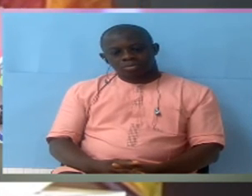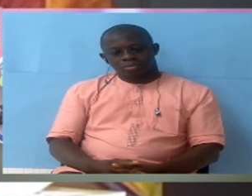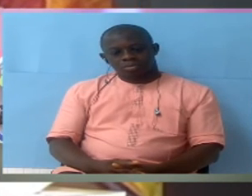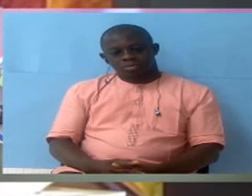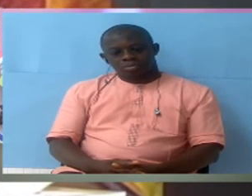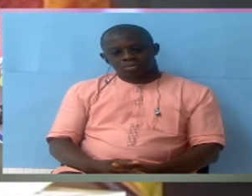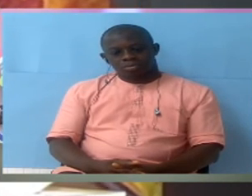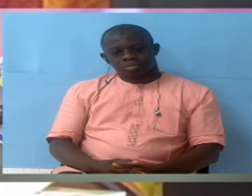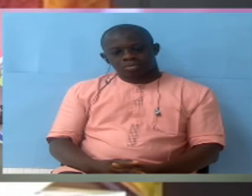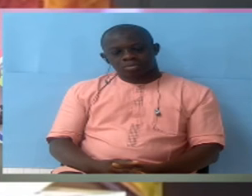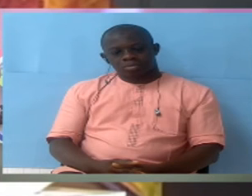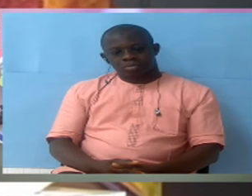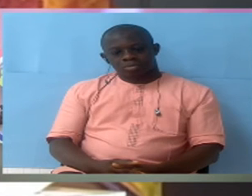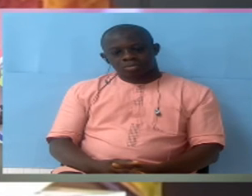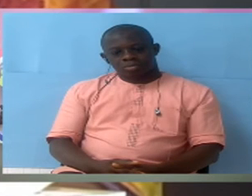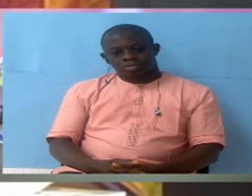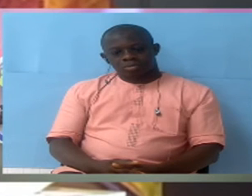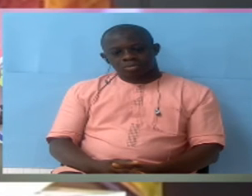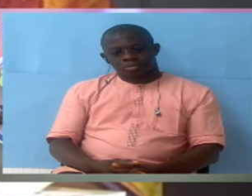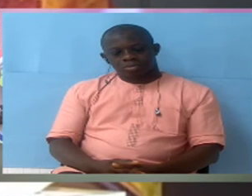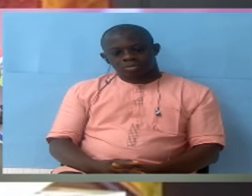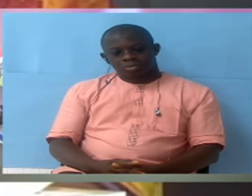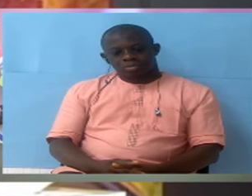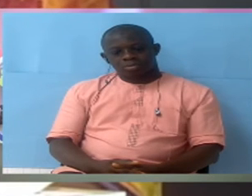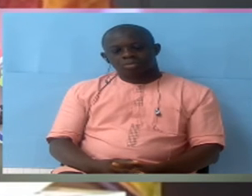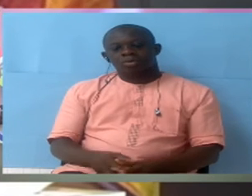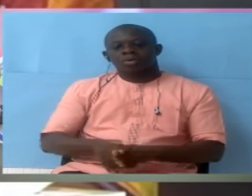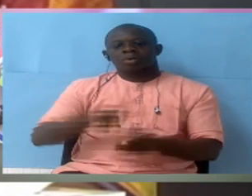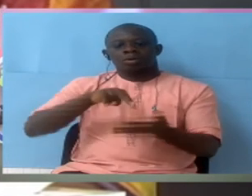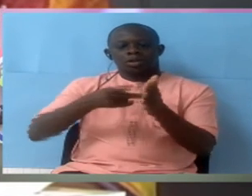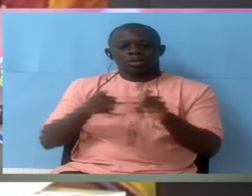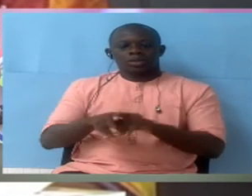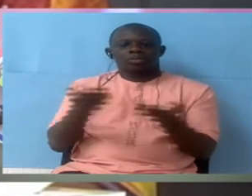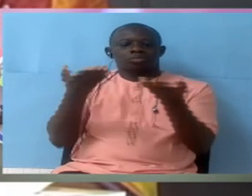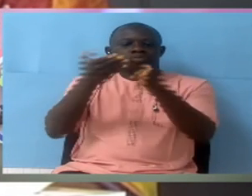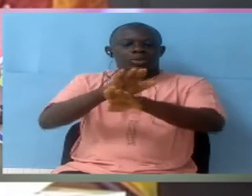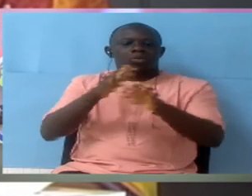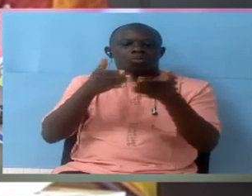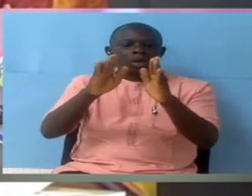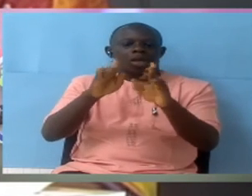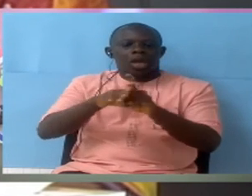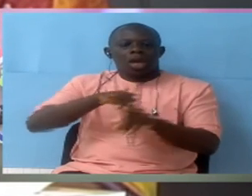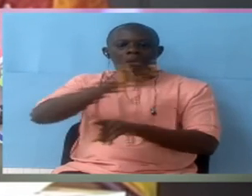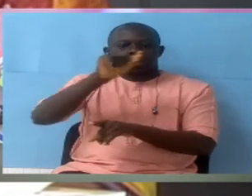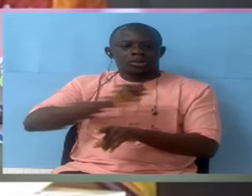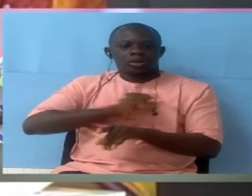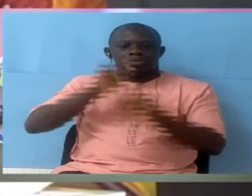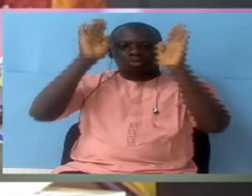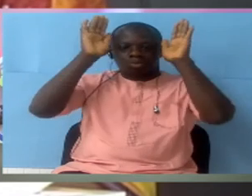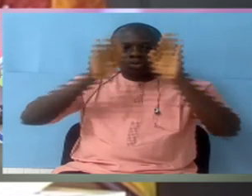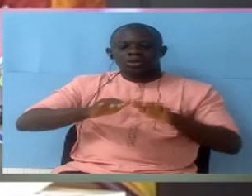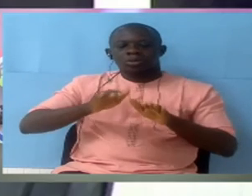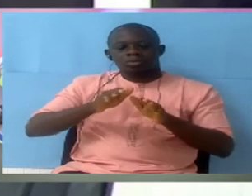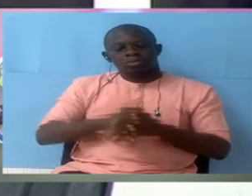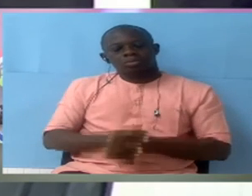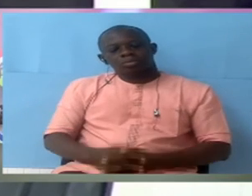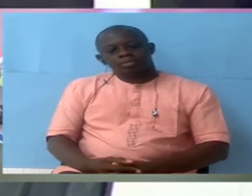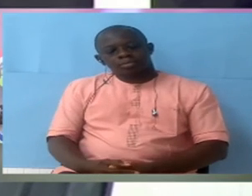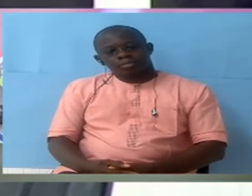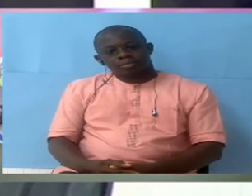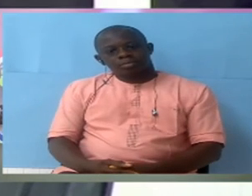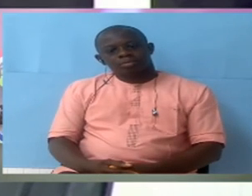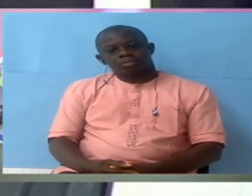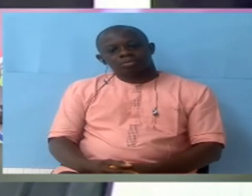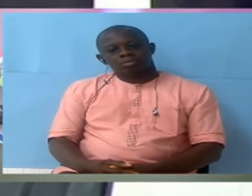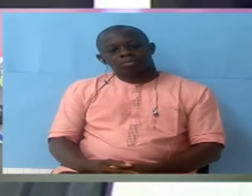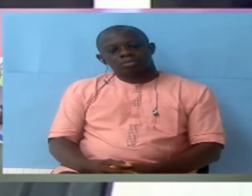So it was buried like that, and he is a Muslim. Nonu lañ ko sulé té mom julit la won.